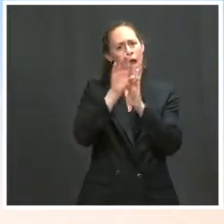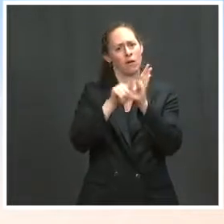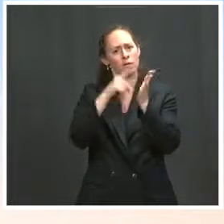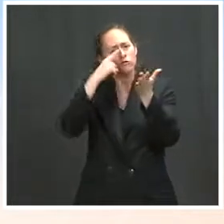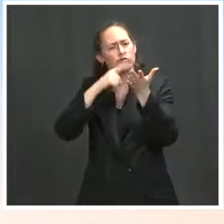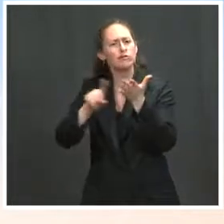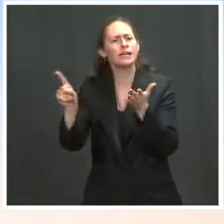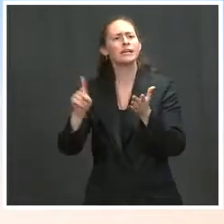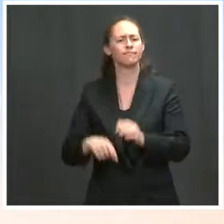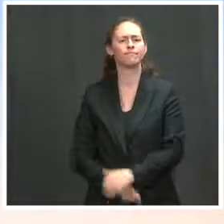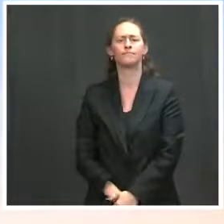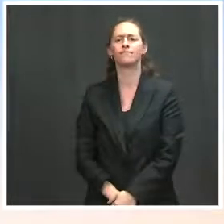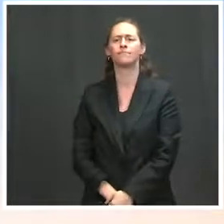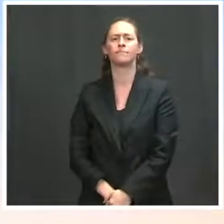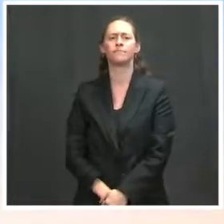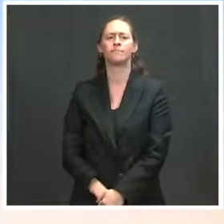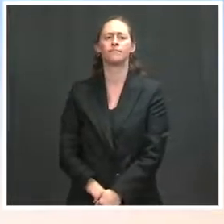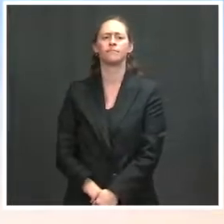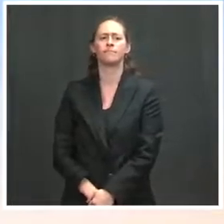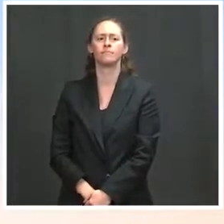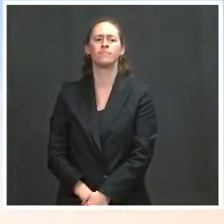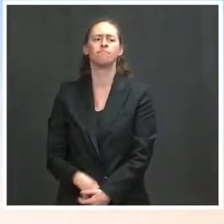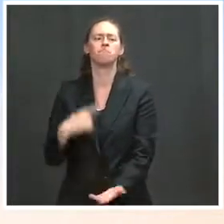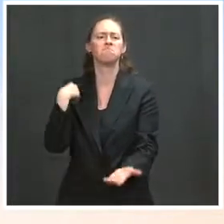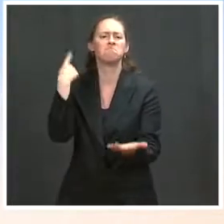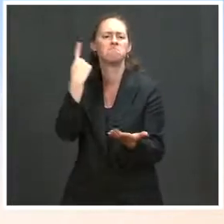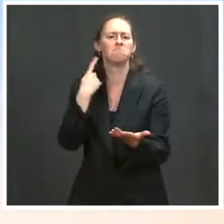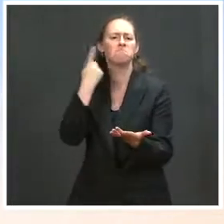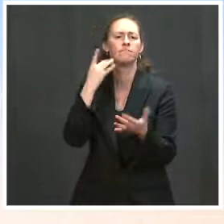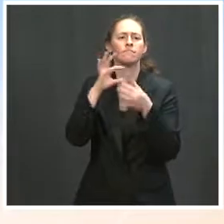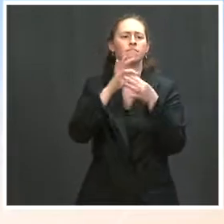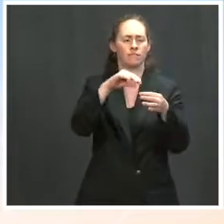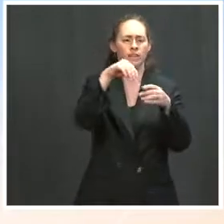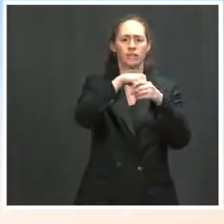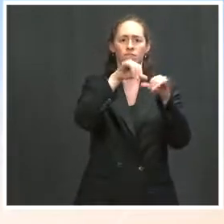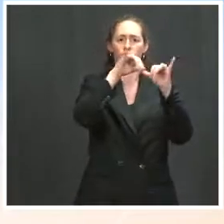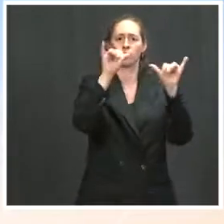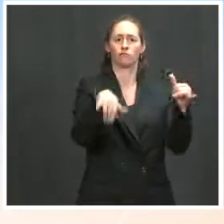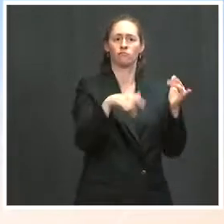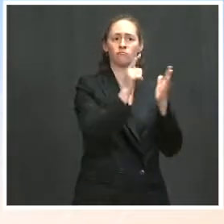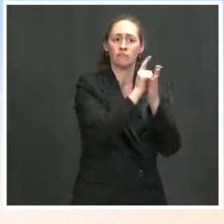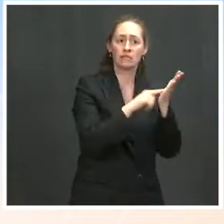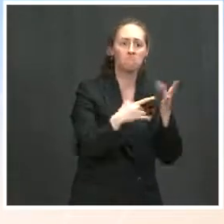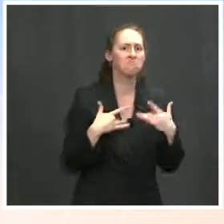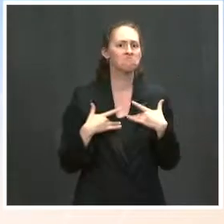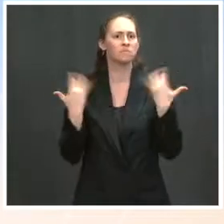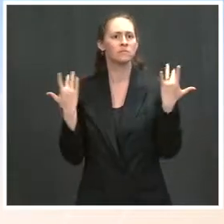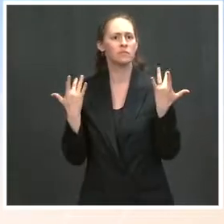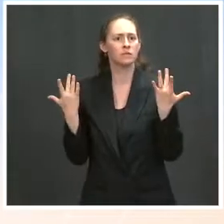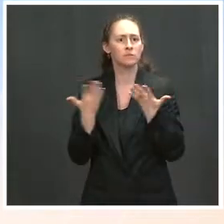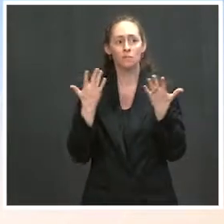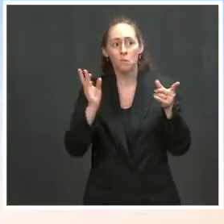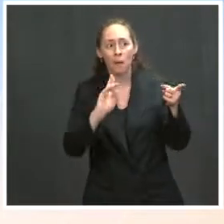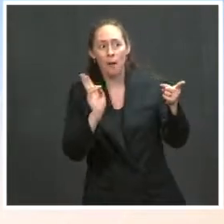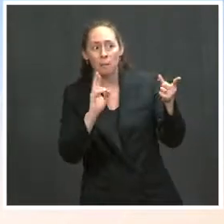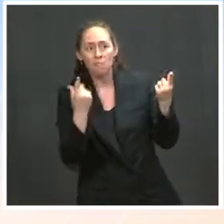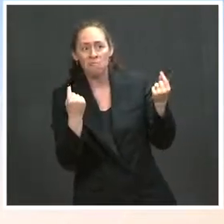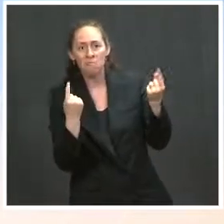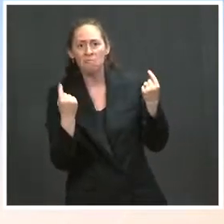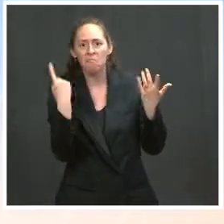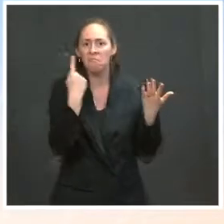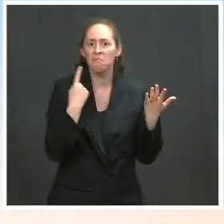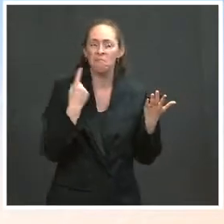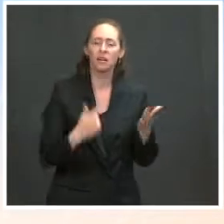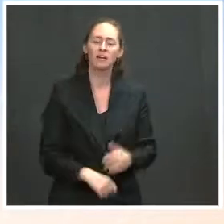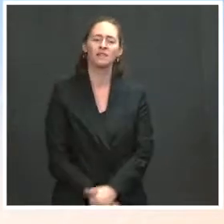counter proposal here. Any update, any more details you may have received on Republicans' next move here? Look, as we all